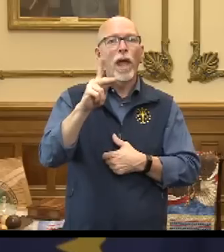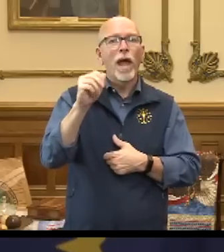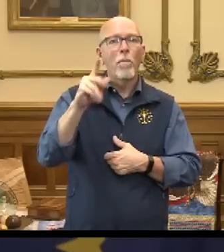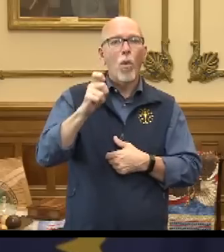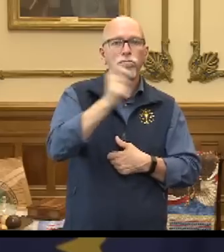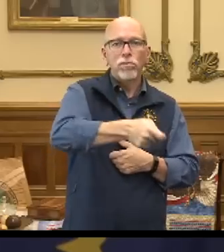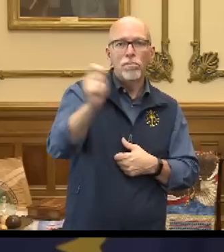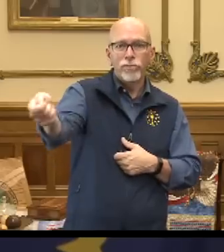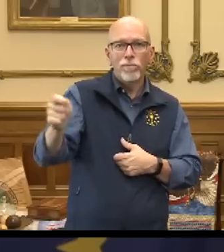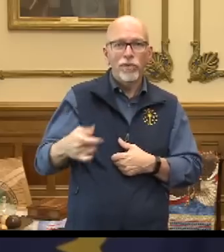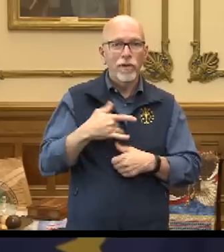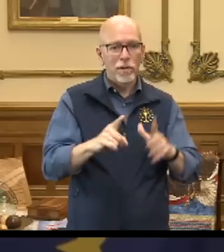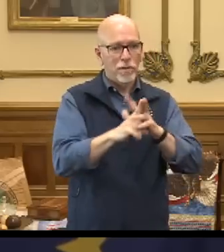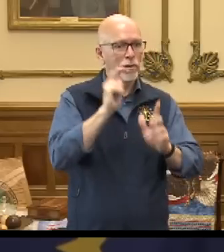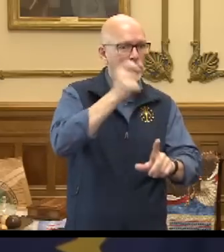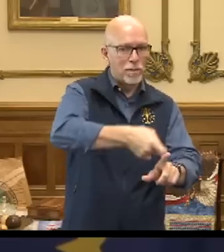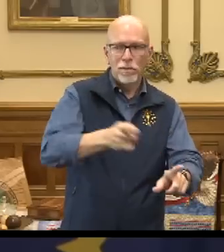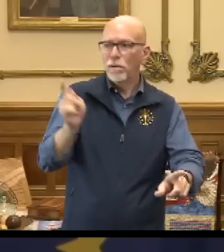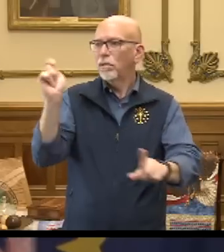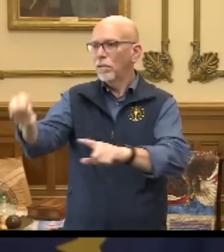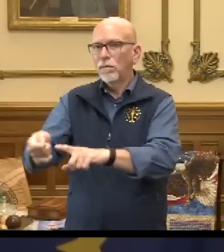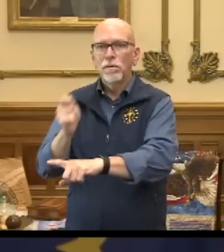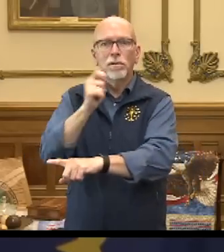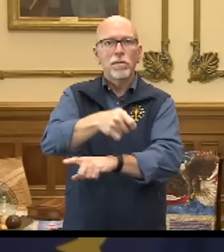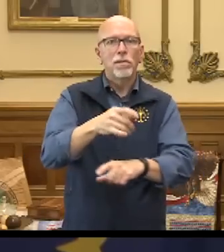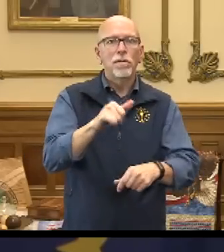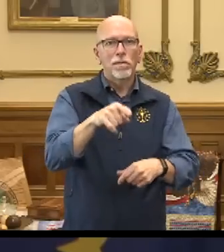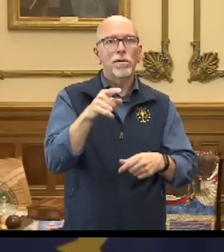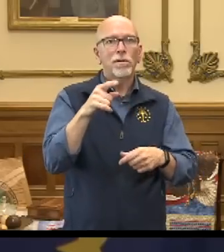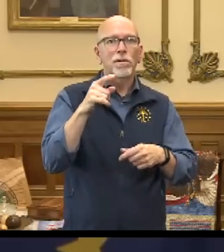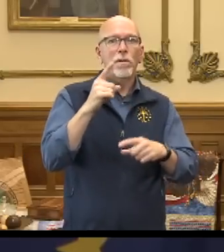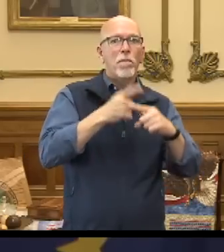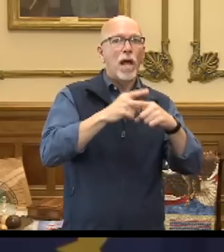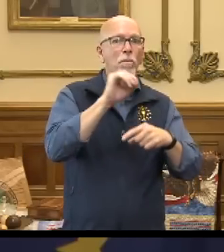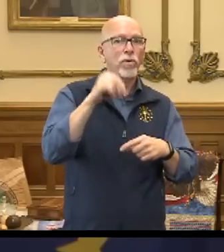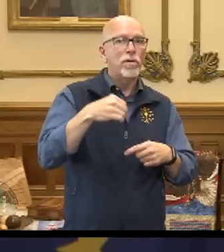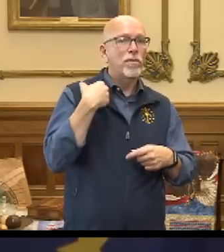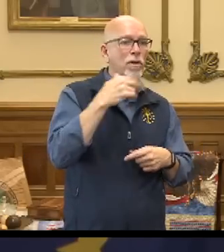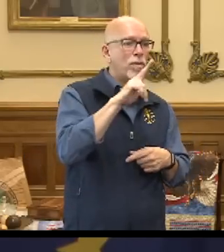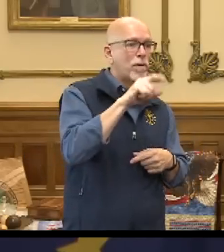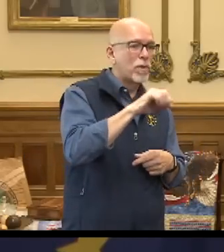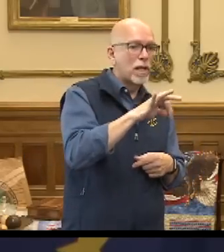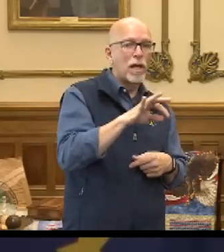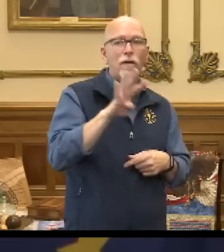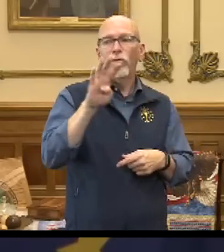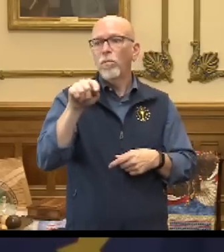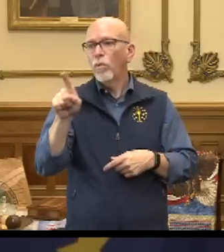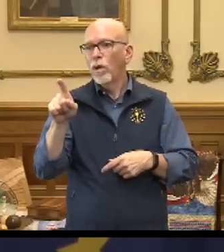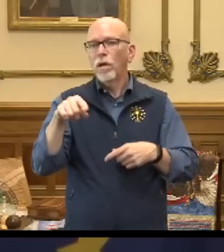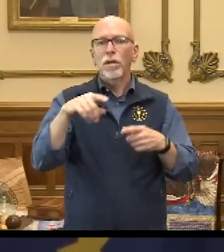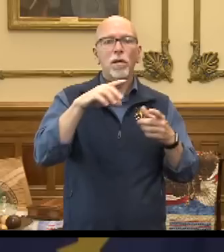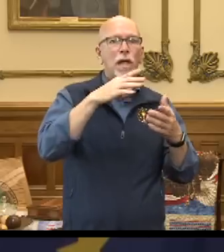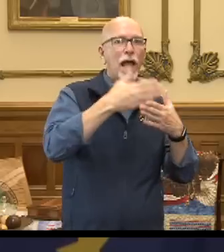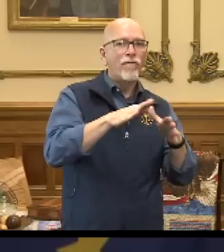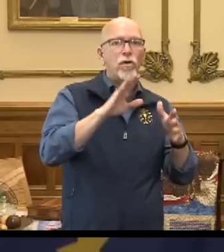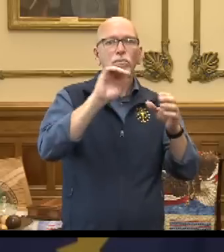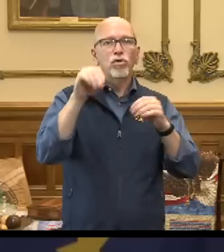to the next, and you're looking at a positivity rate that was 3.9 days ago. It's 4.1, 7-day positivity rate